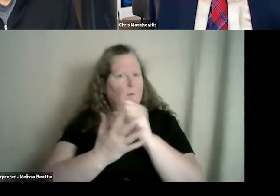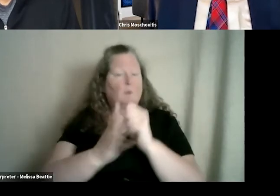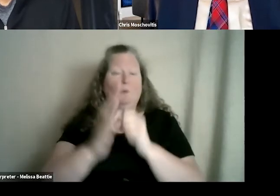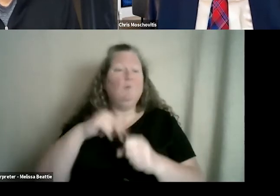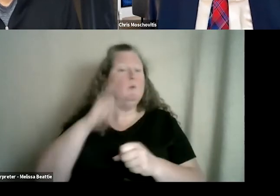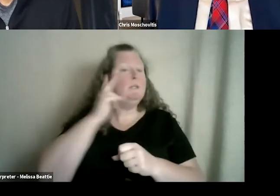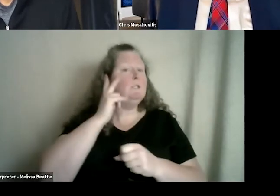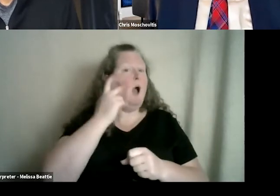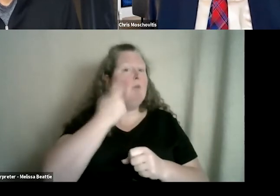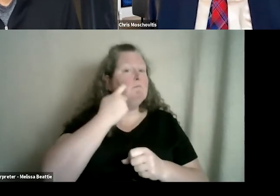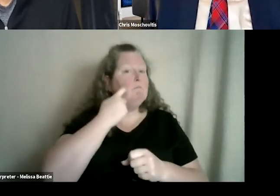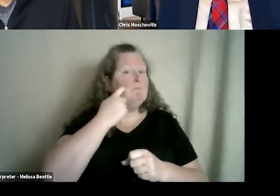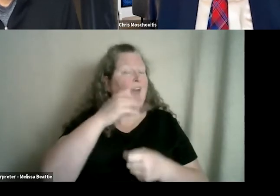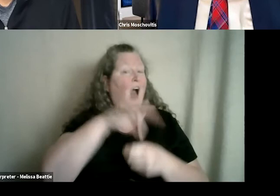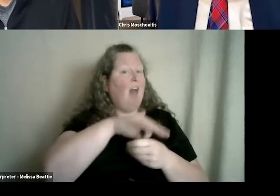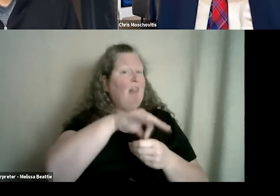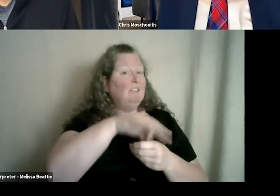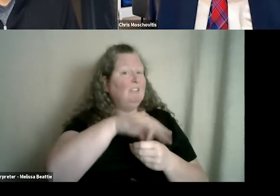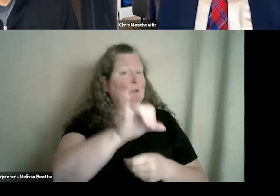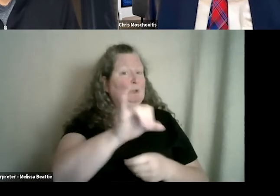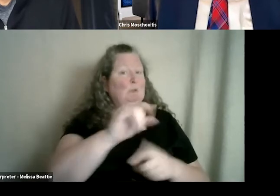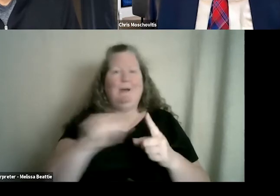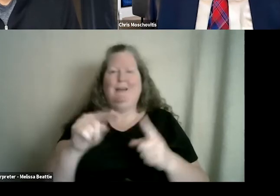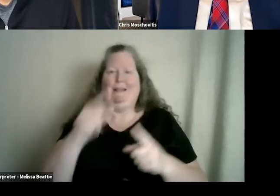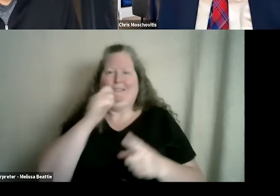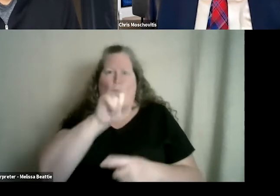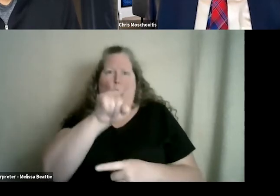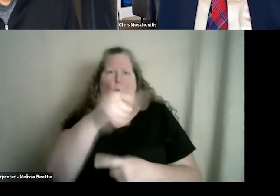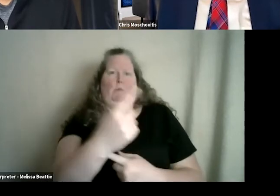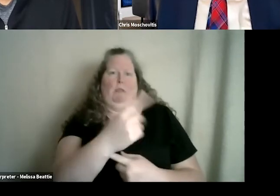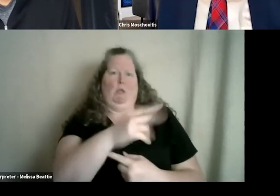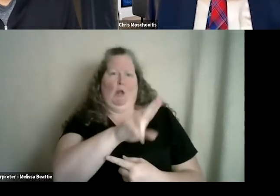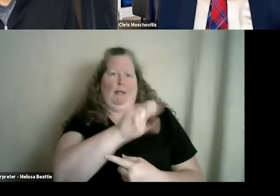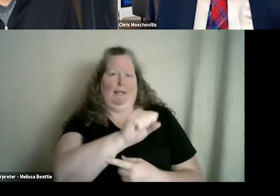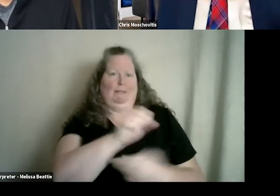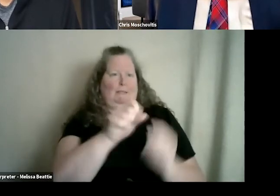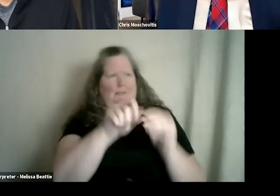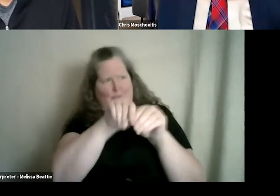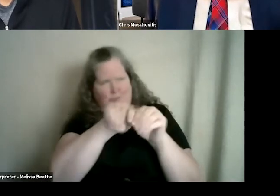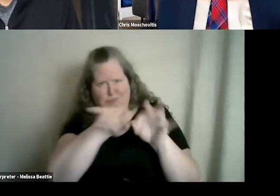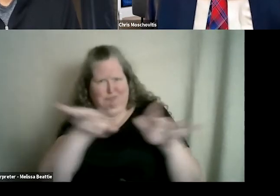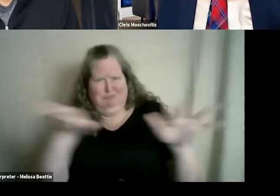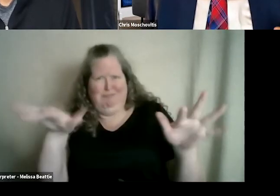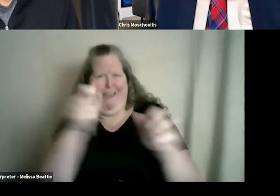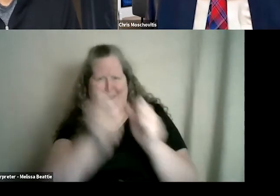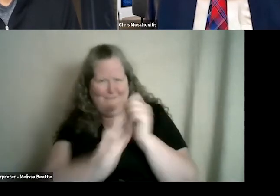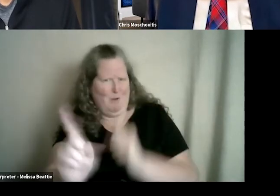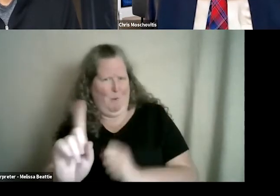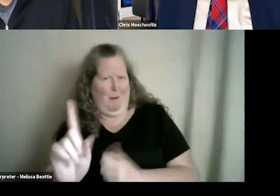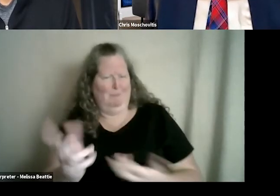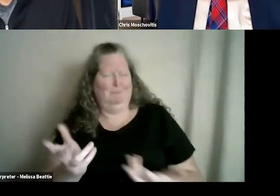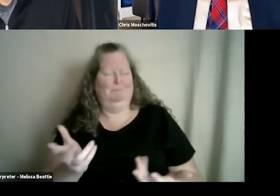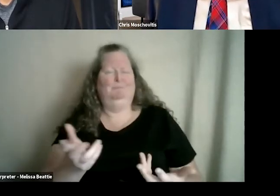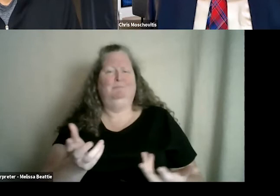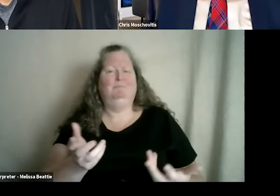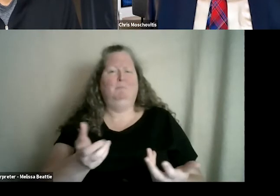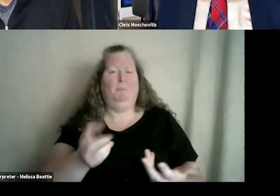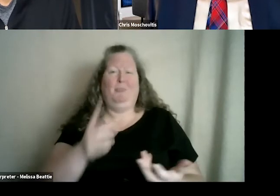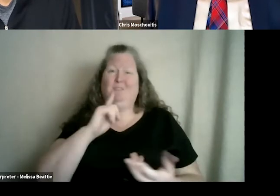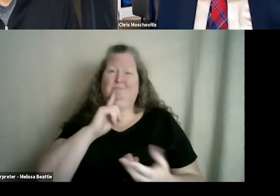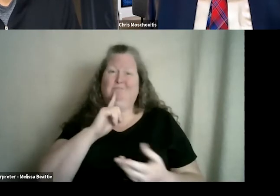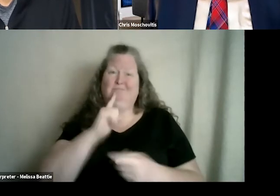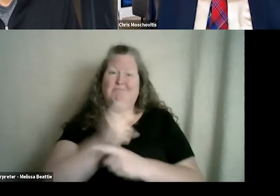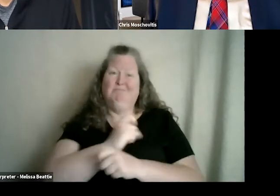but this is a worldwide phenomenon. This is not a United States-centric event. These deep philosophical